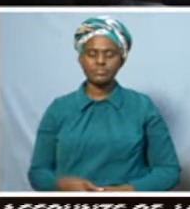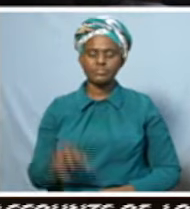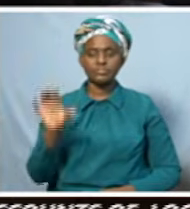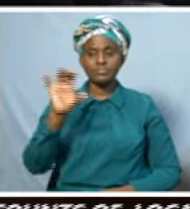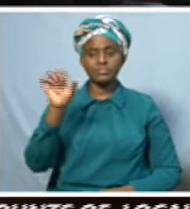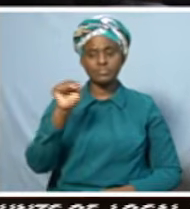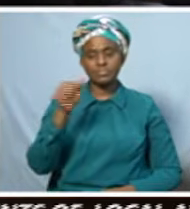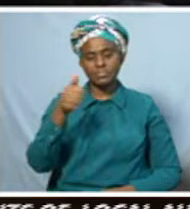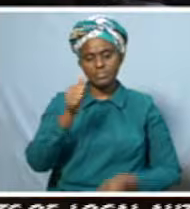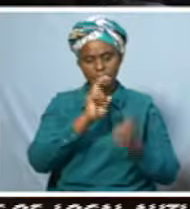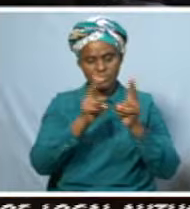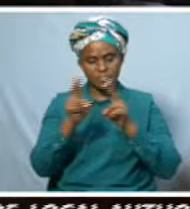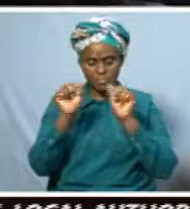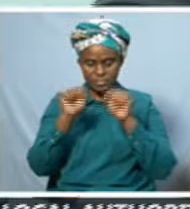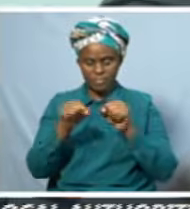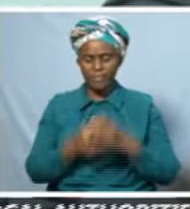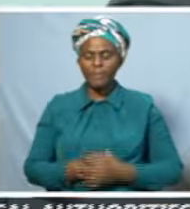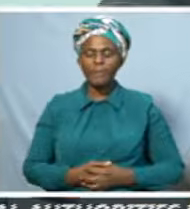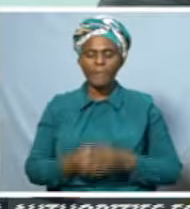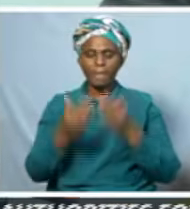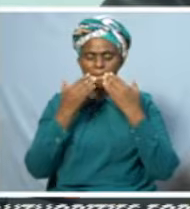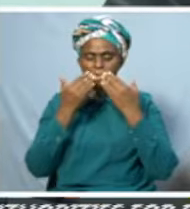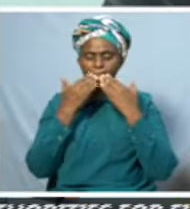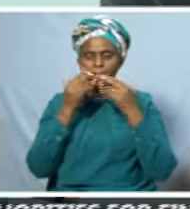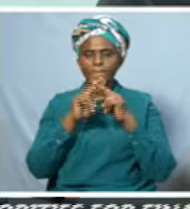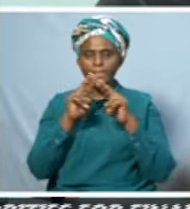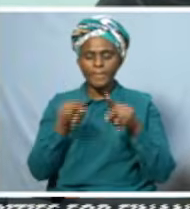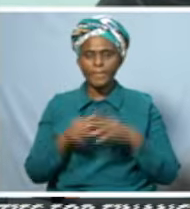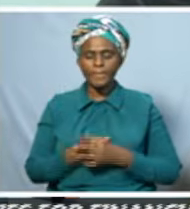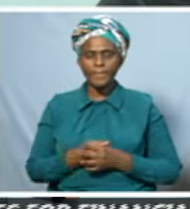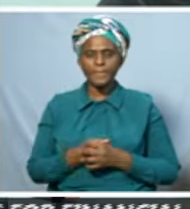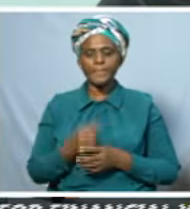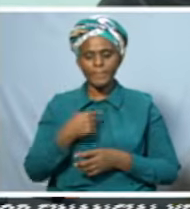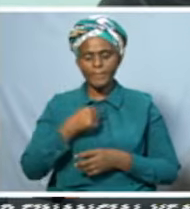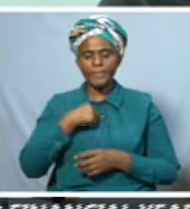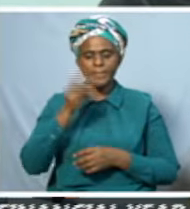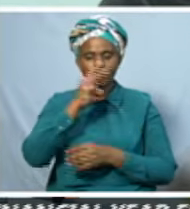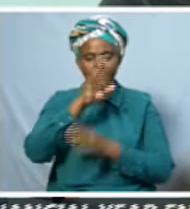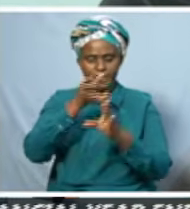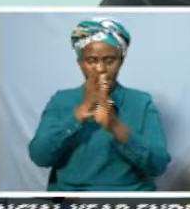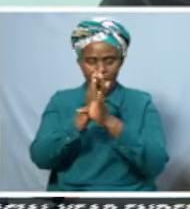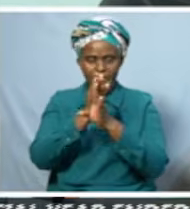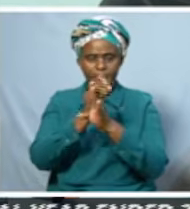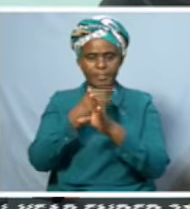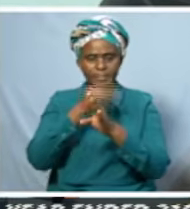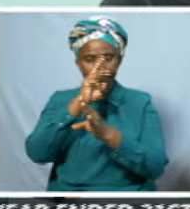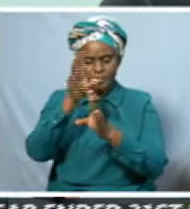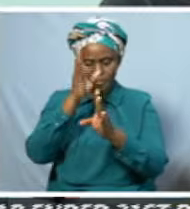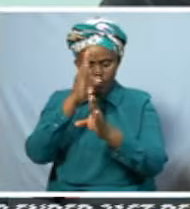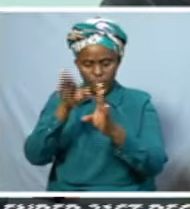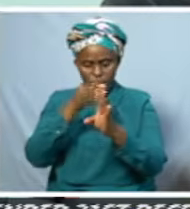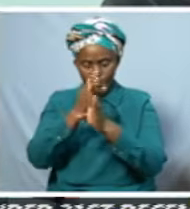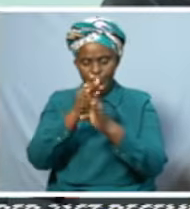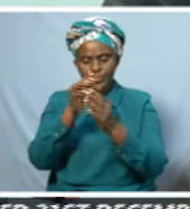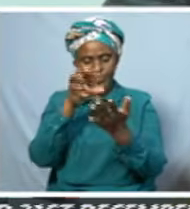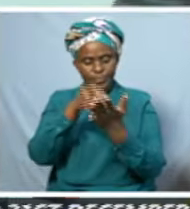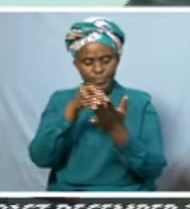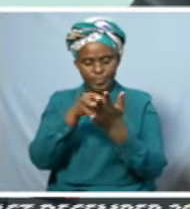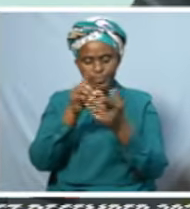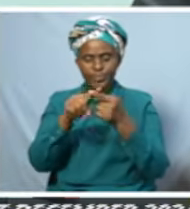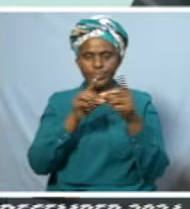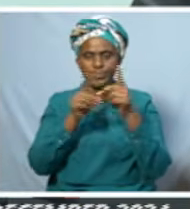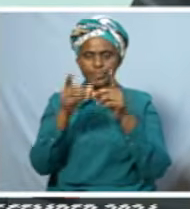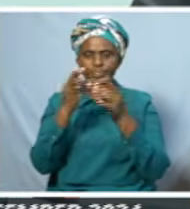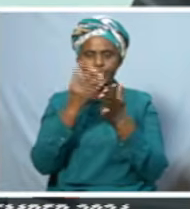CS, you may respond. Thank you, Chair. I will refer the matter to Director of Finance